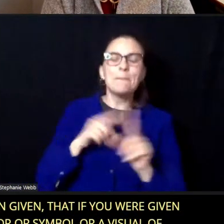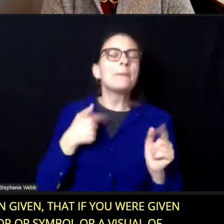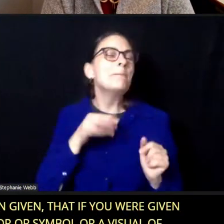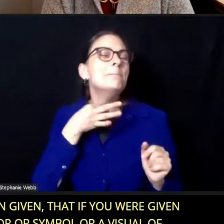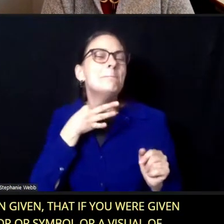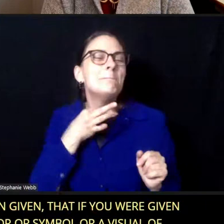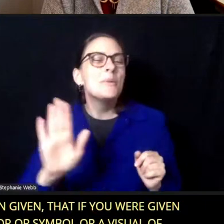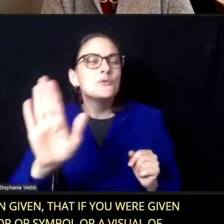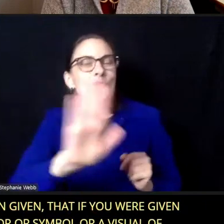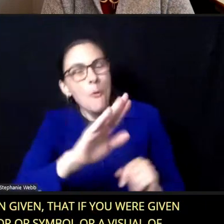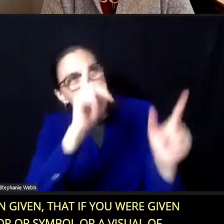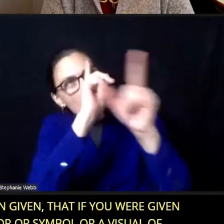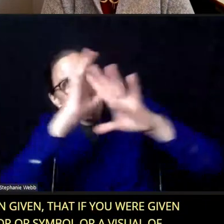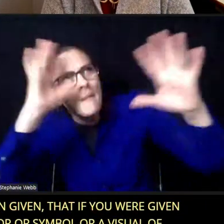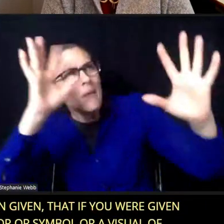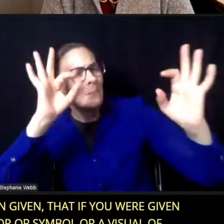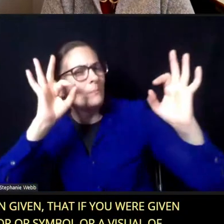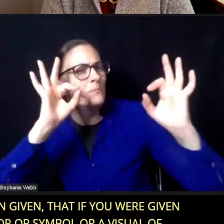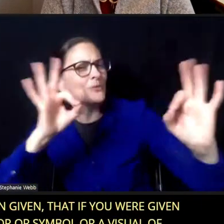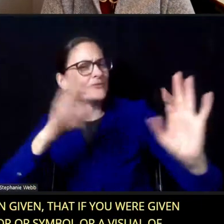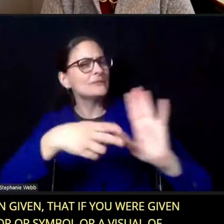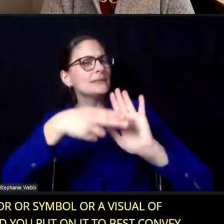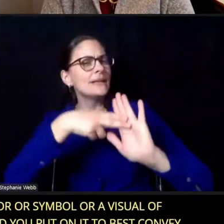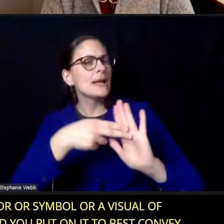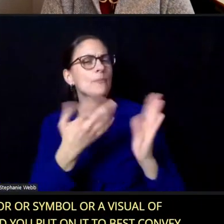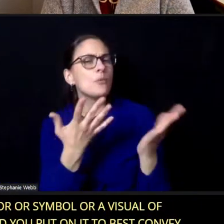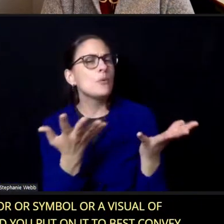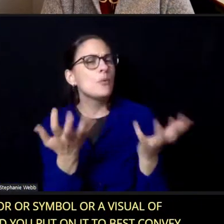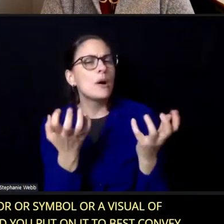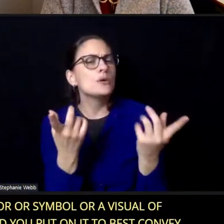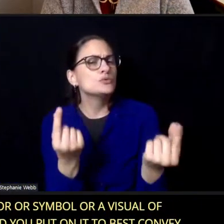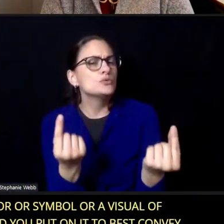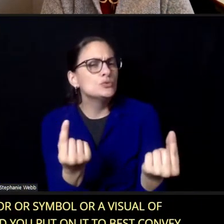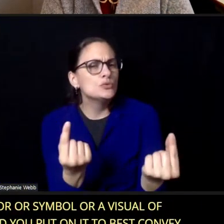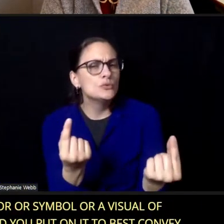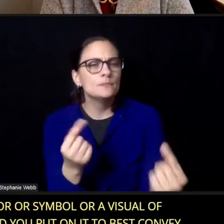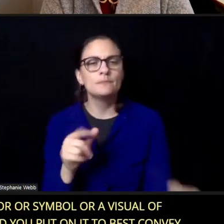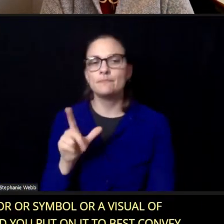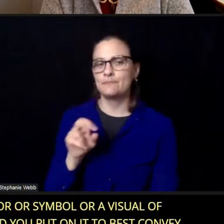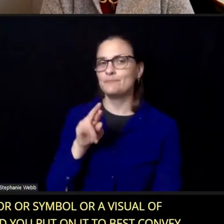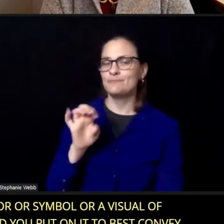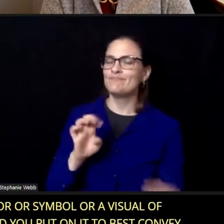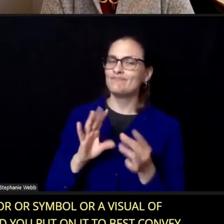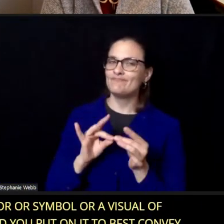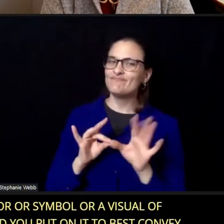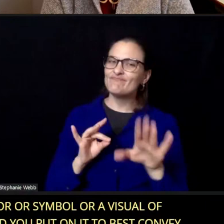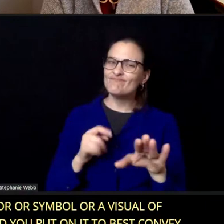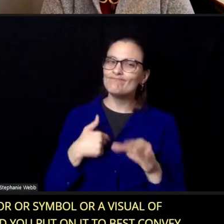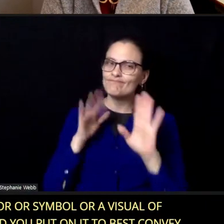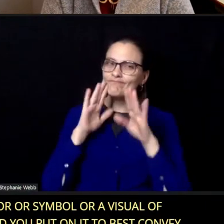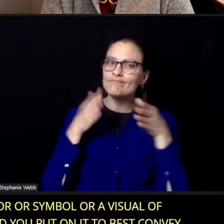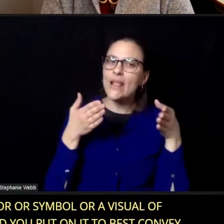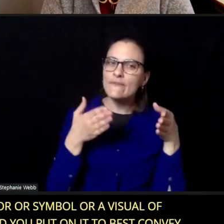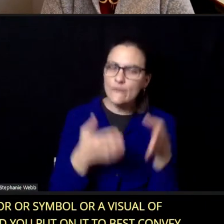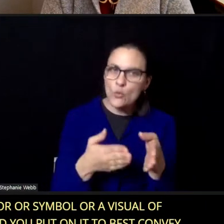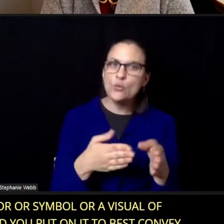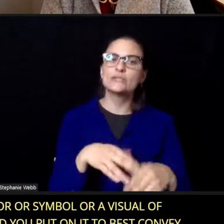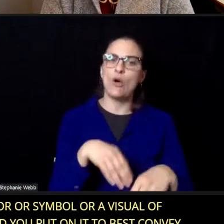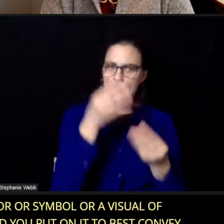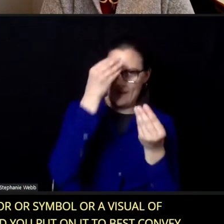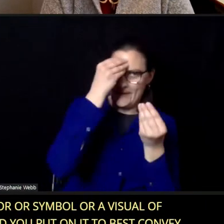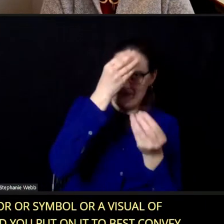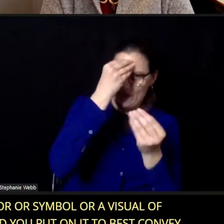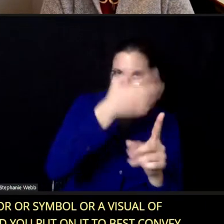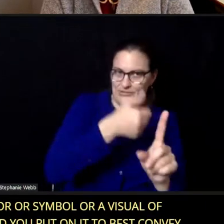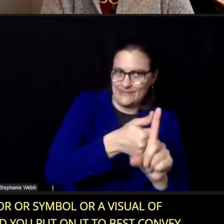I would focus on what words and information was on it. I would not spend your time too much on color or symbols